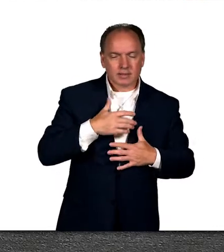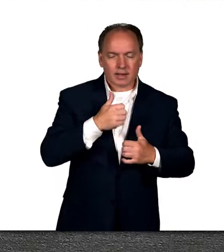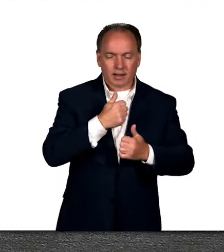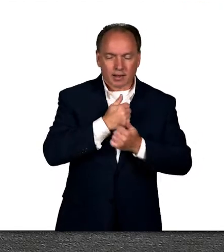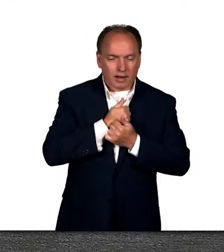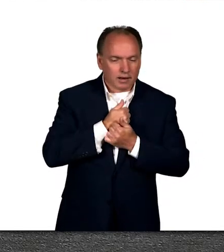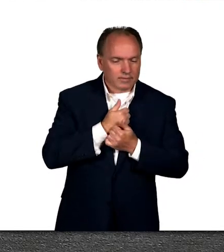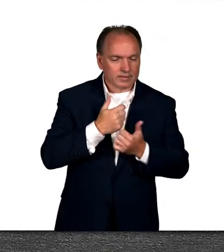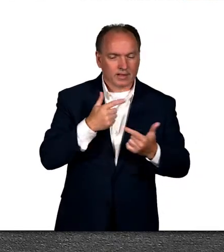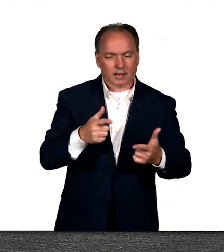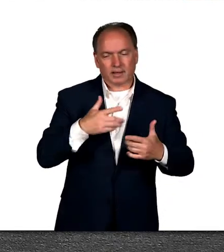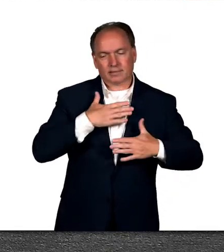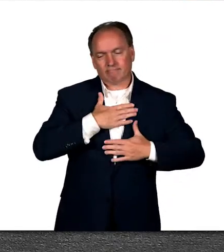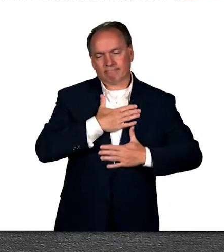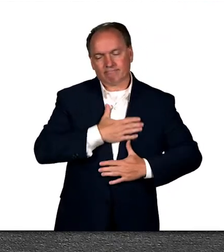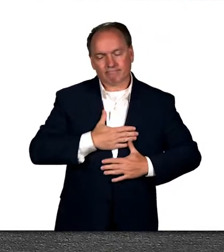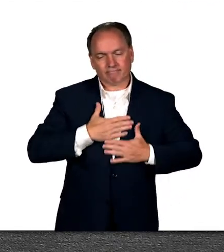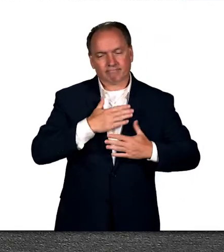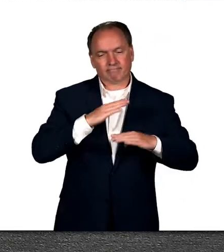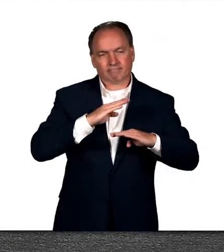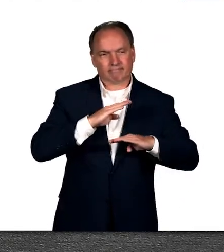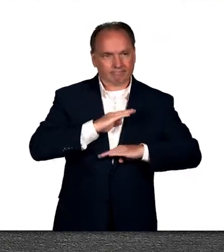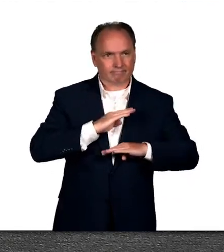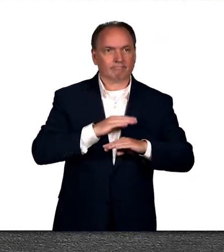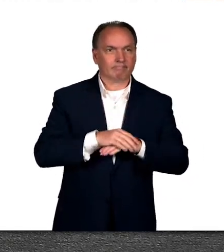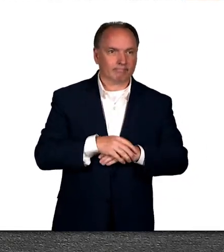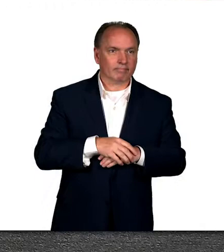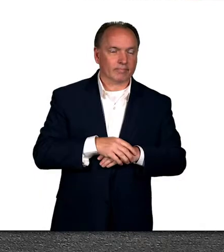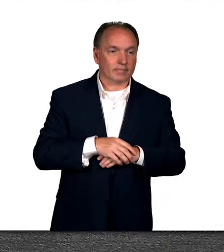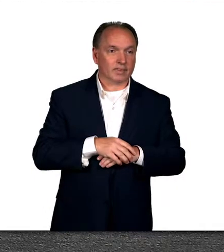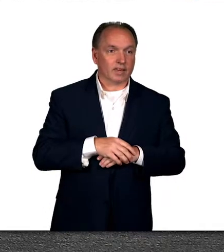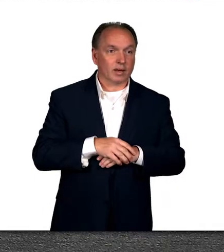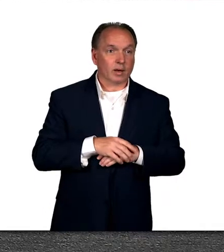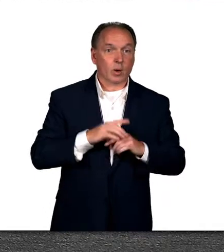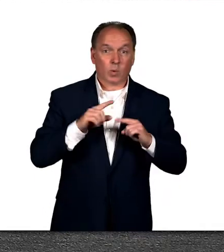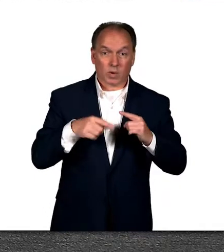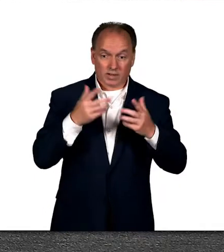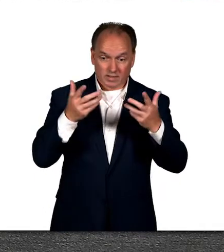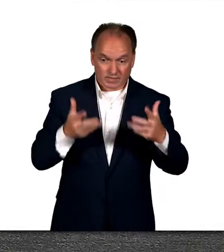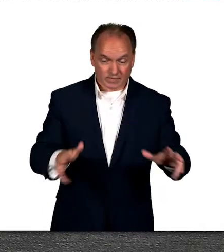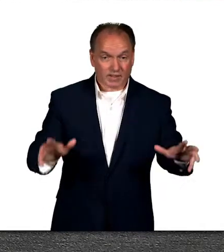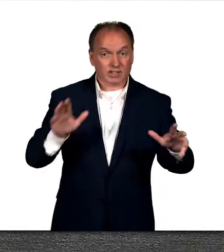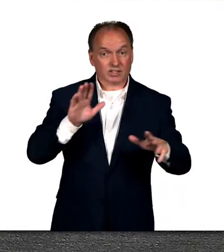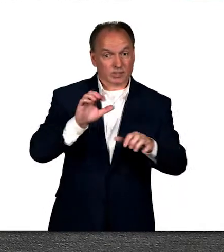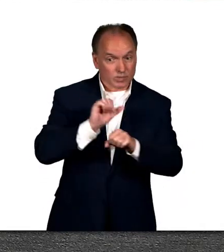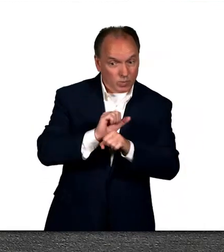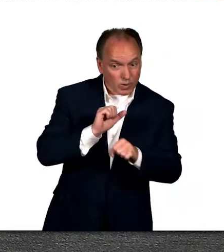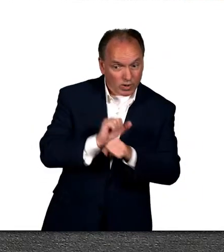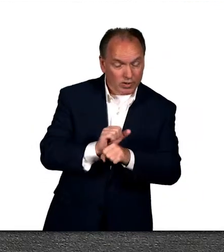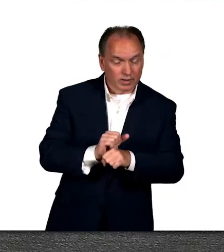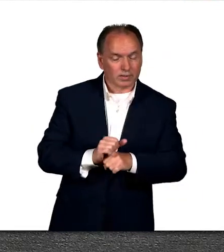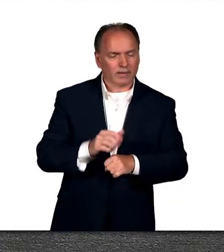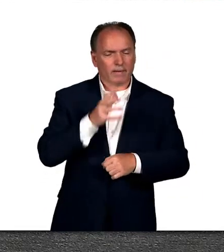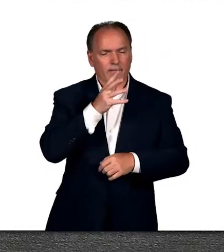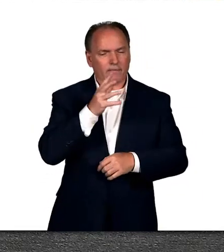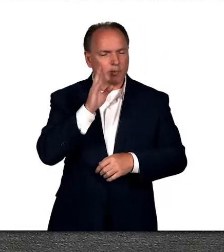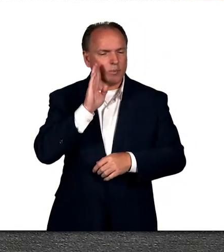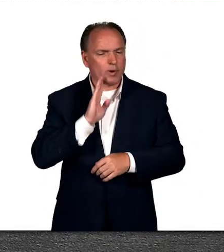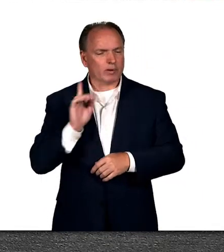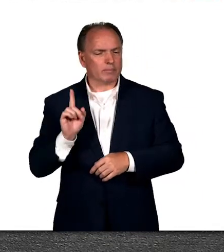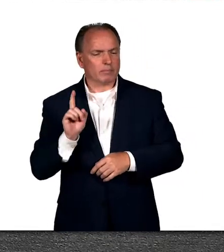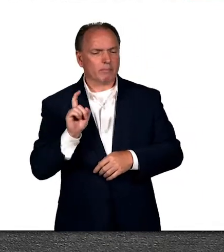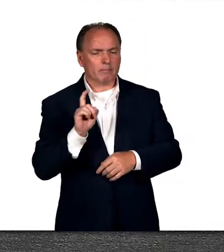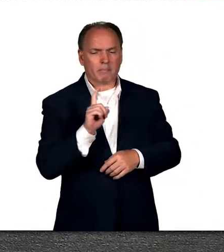is very pleased. When he has finished his chores, Farmer Brown walks back